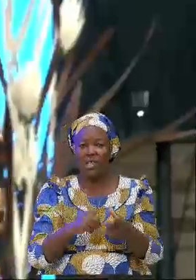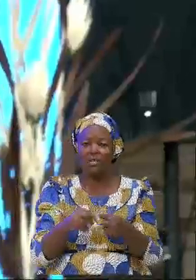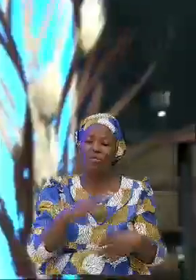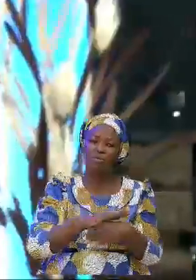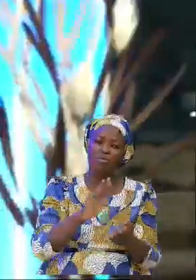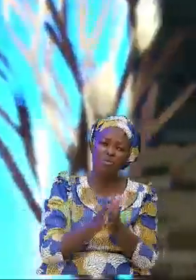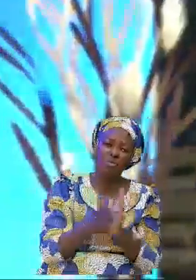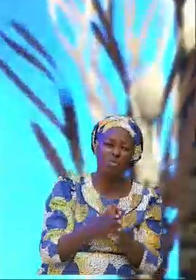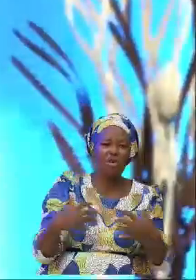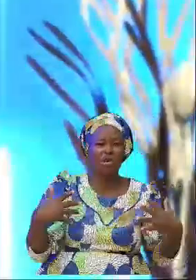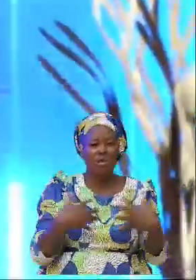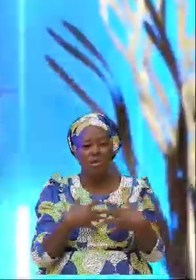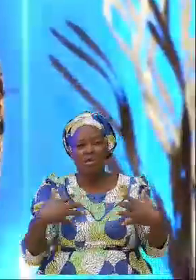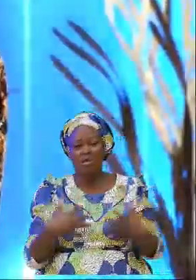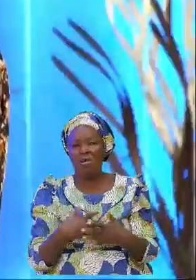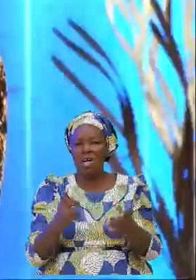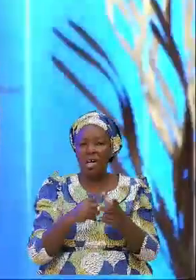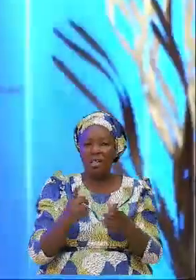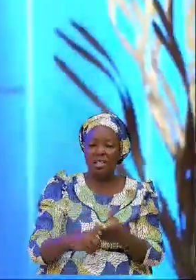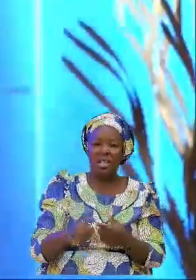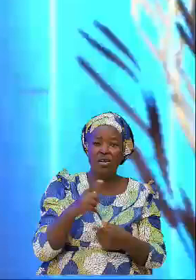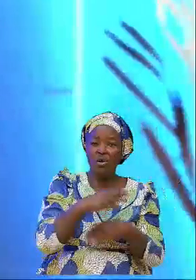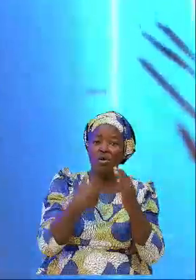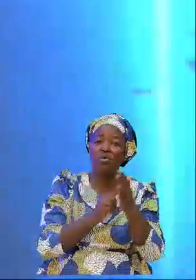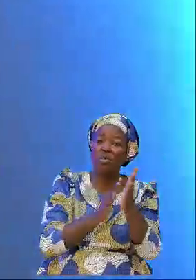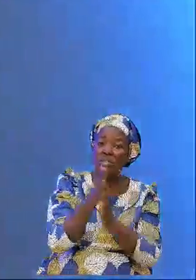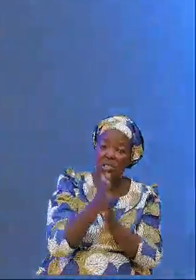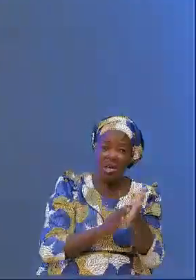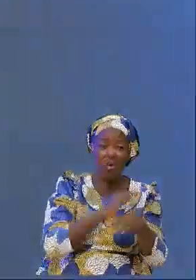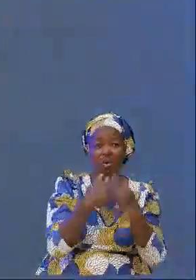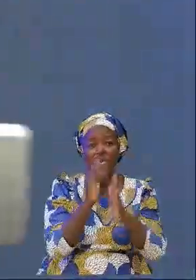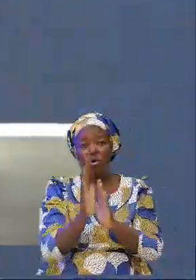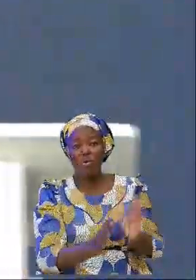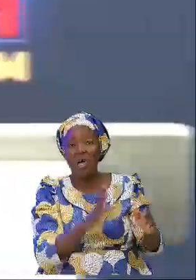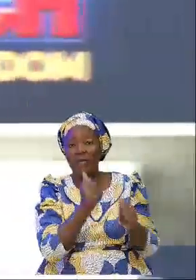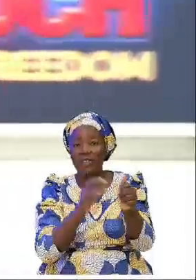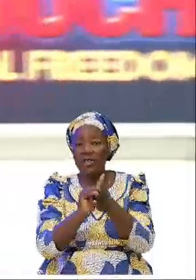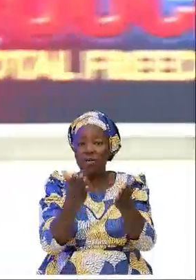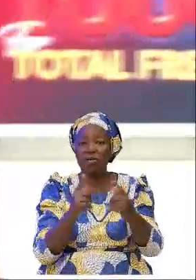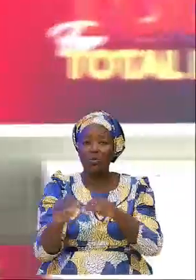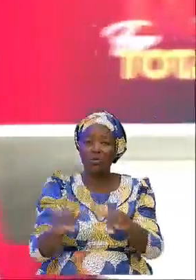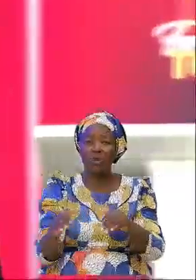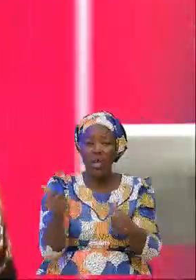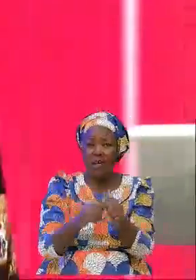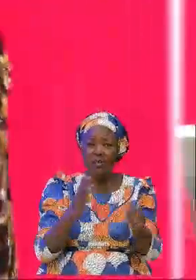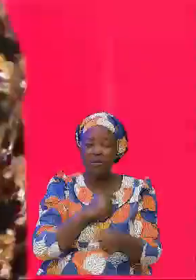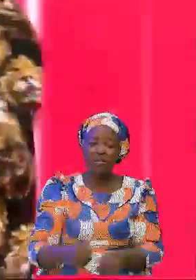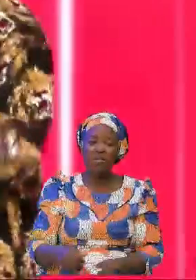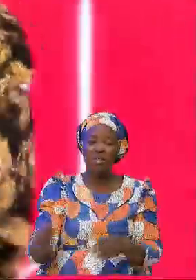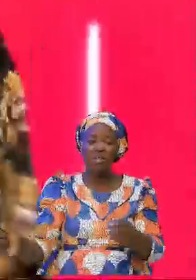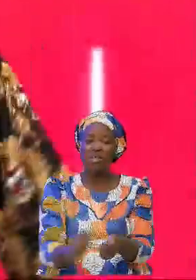you, if you become afraid, all your desires, all your aspirations, everything you want to